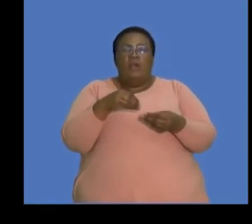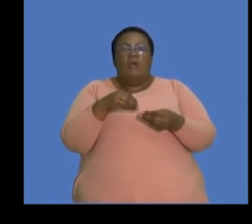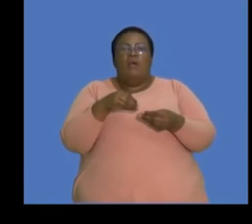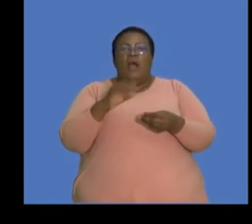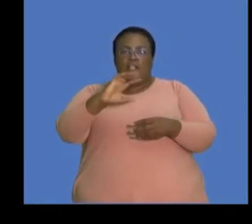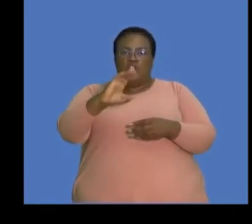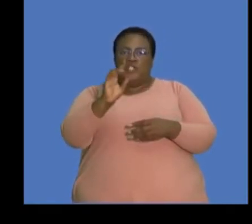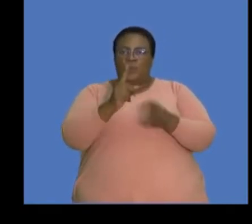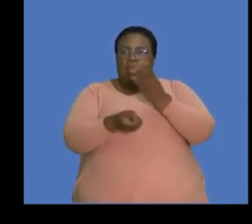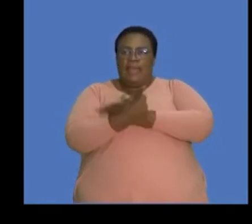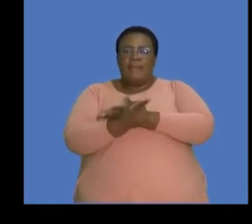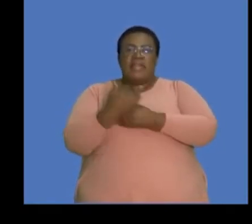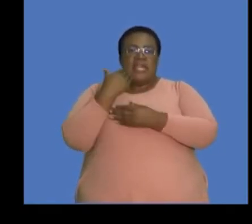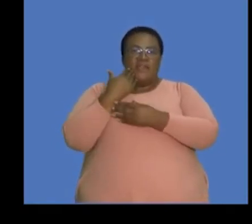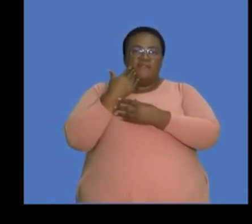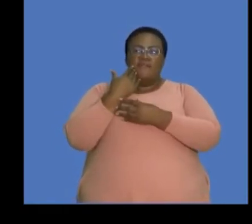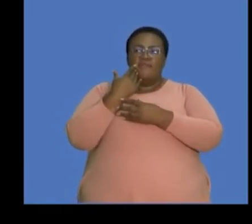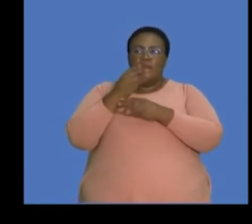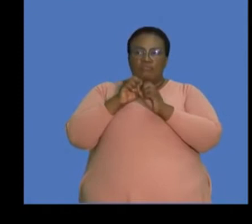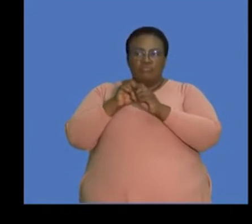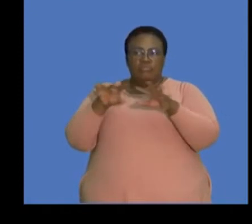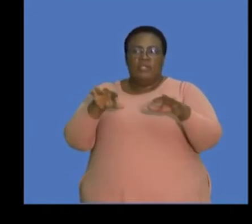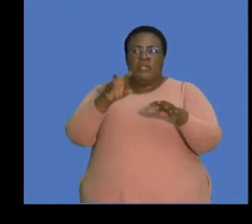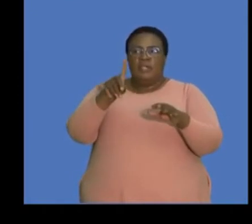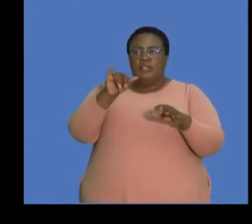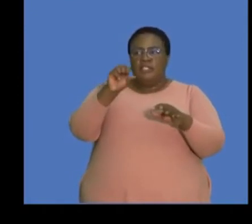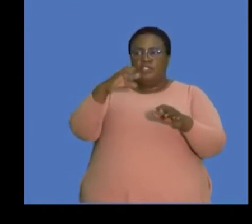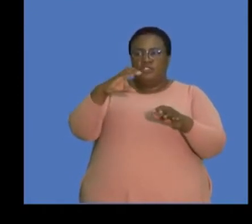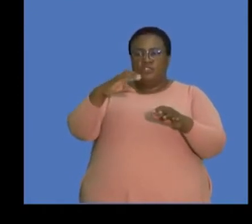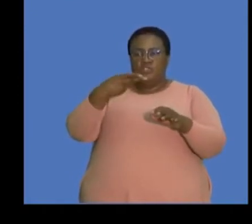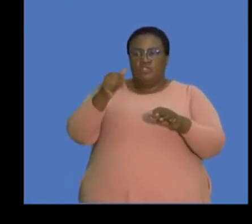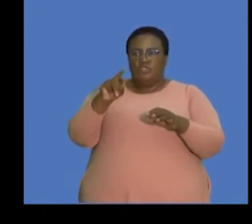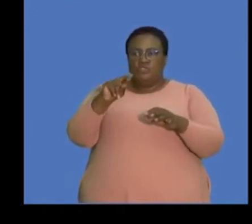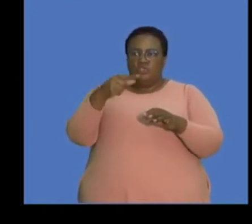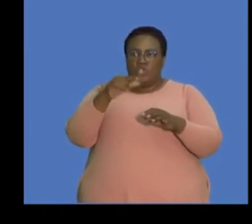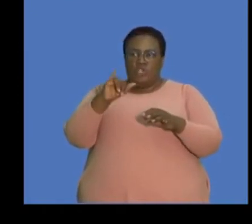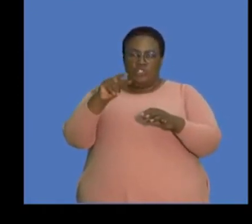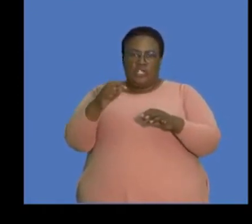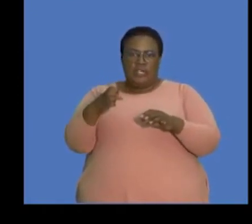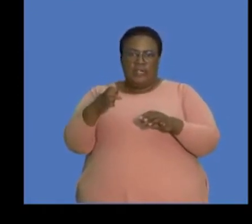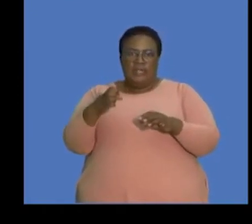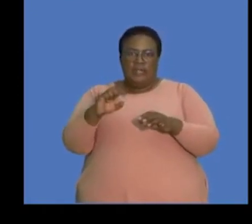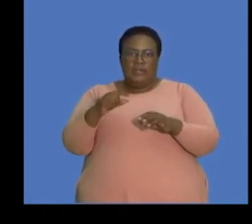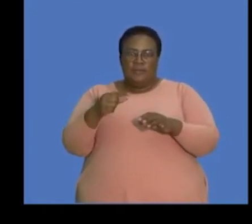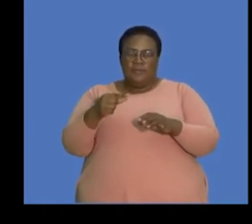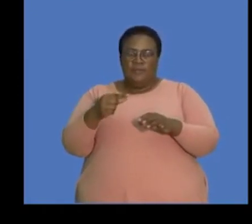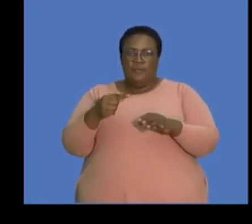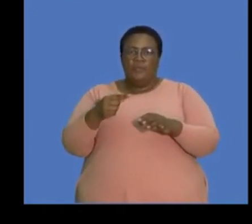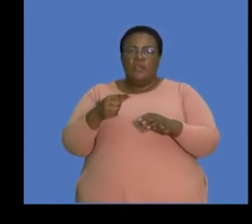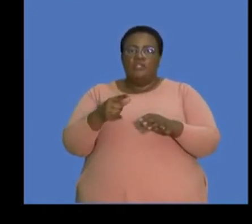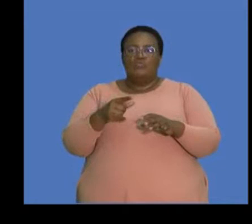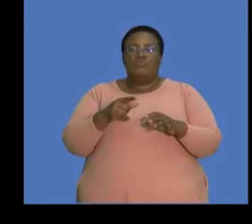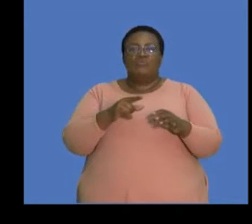happens when there's discharging. Discharging is actually, removing the charge that is accumulated.